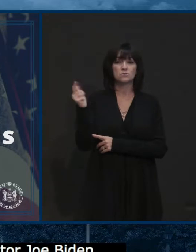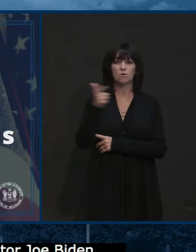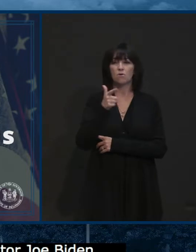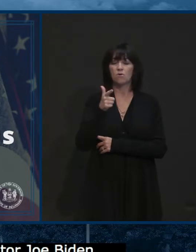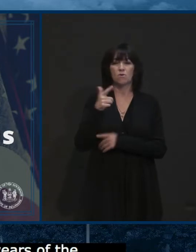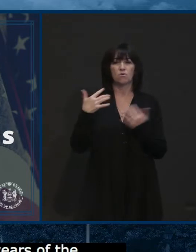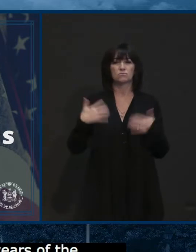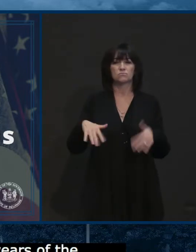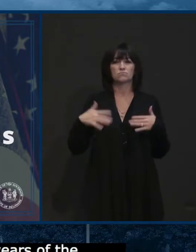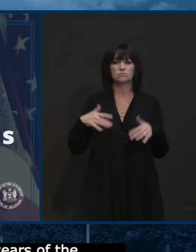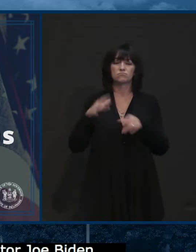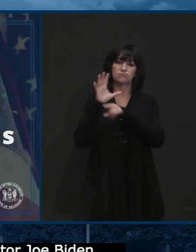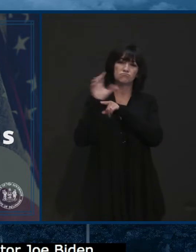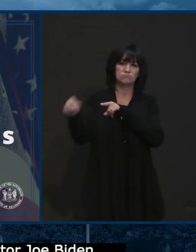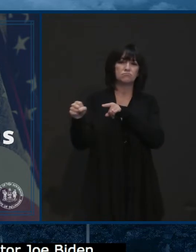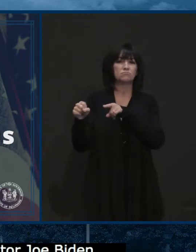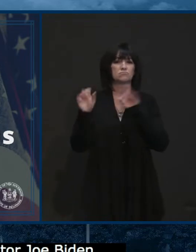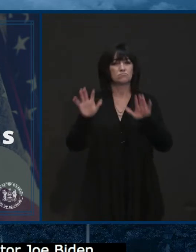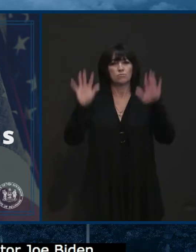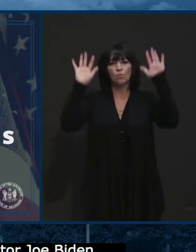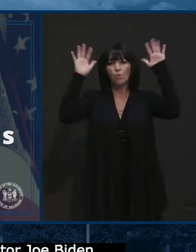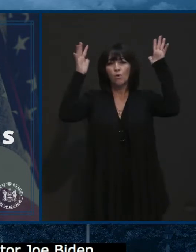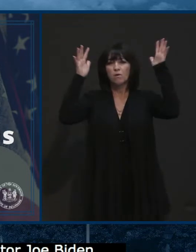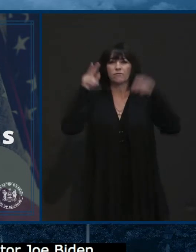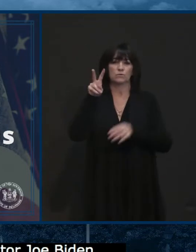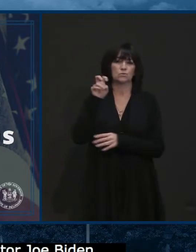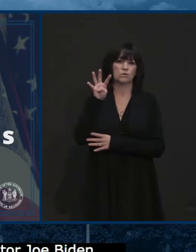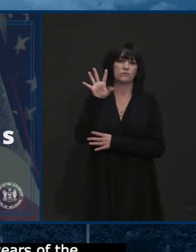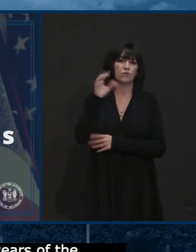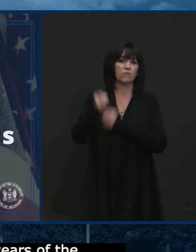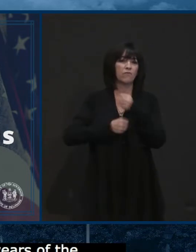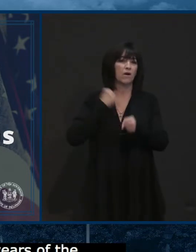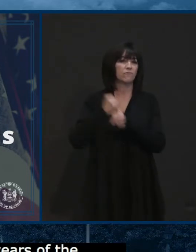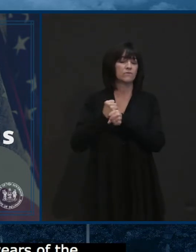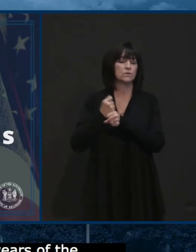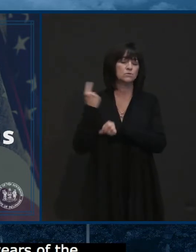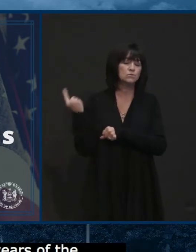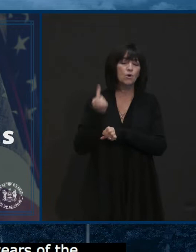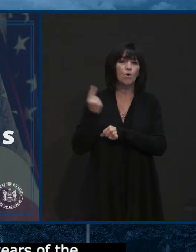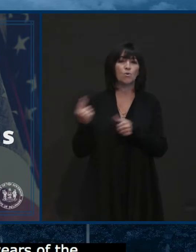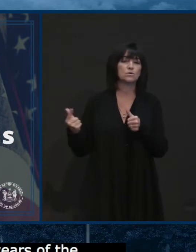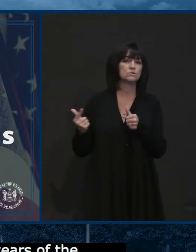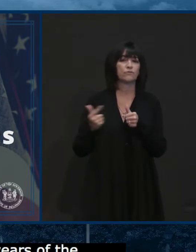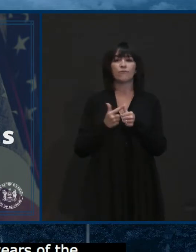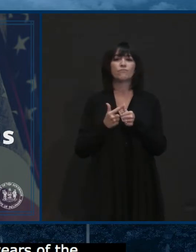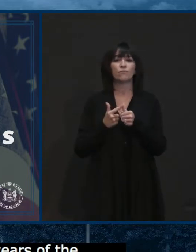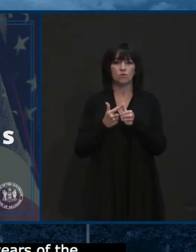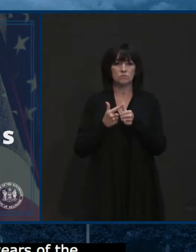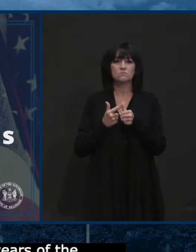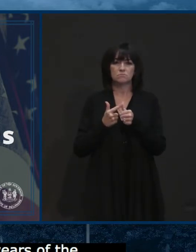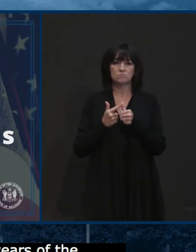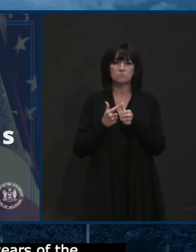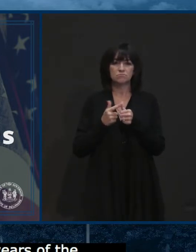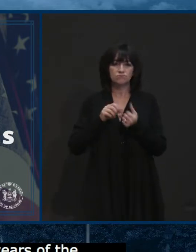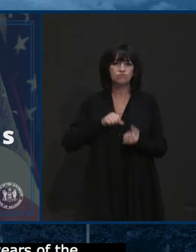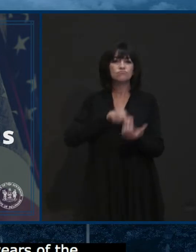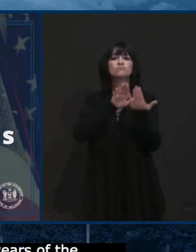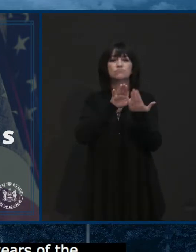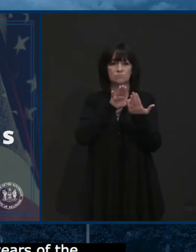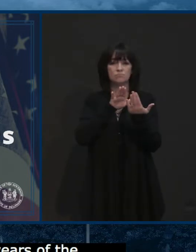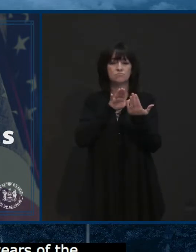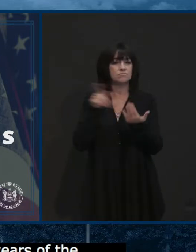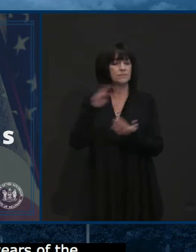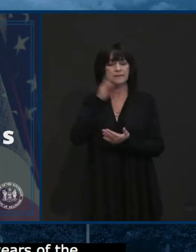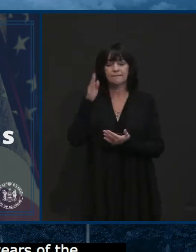for 245 years, always the first ones in and never leaving anyone behind. So to each